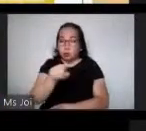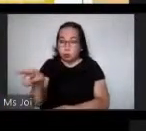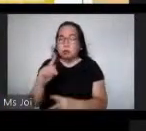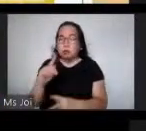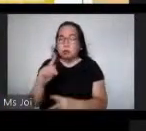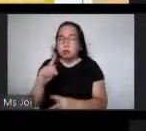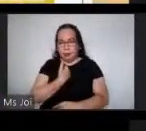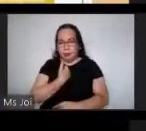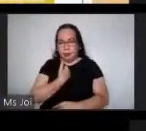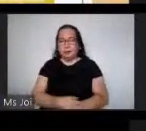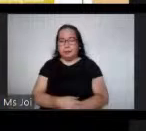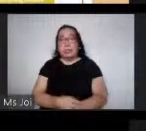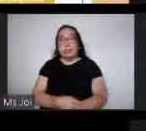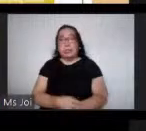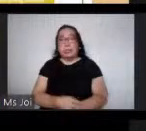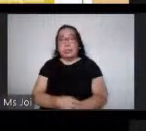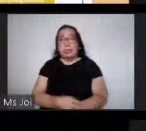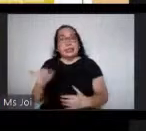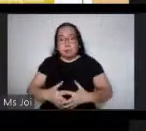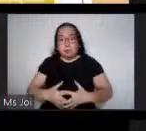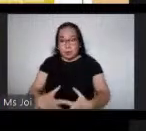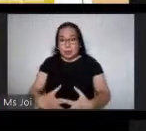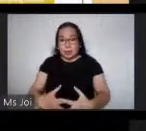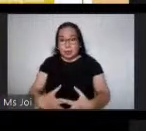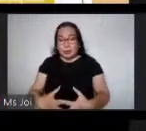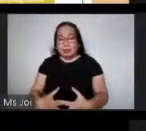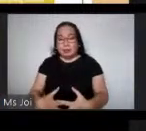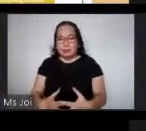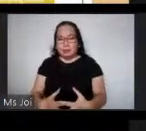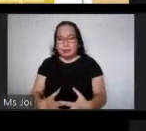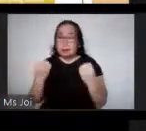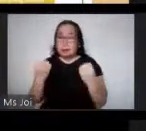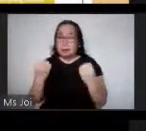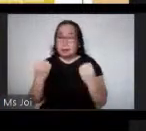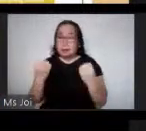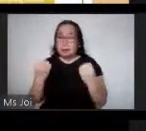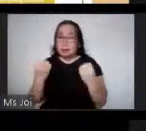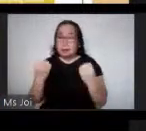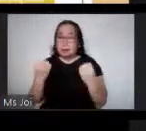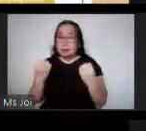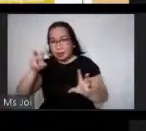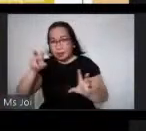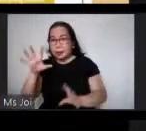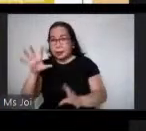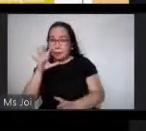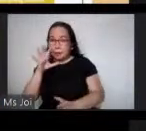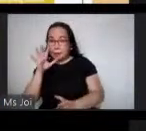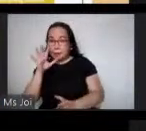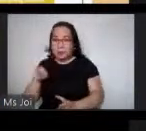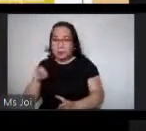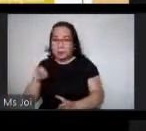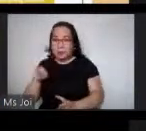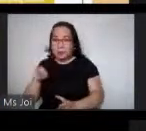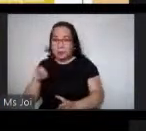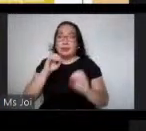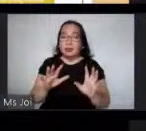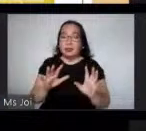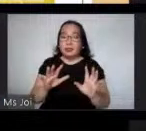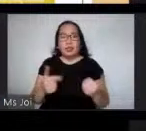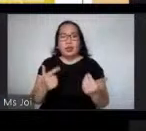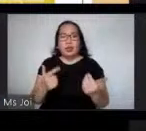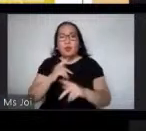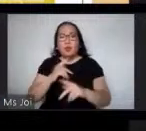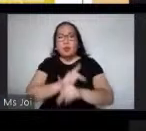pregnant women, kasi syempre, na mothers are expected to protect yourself against